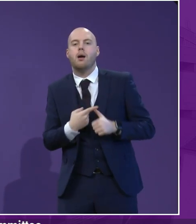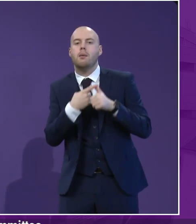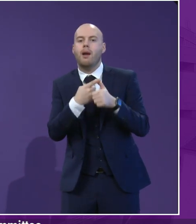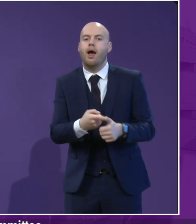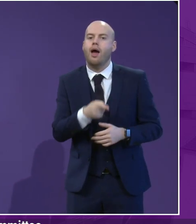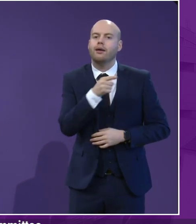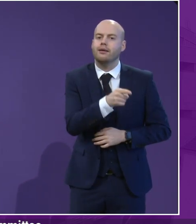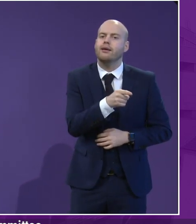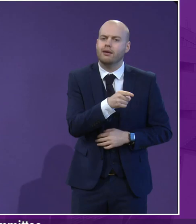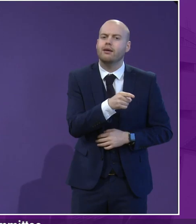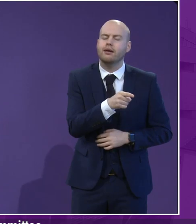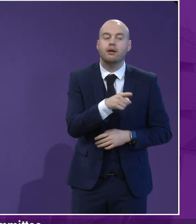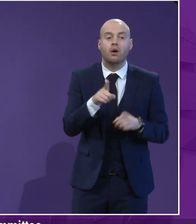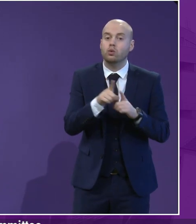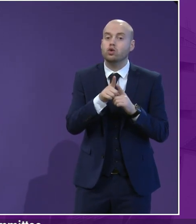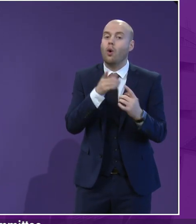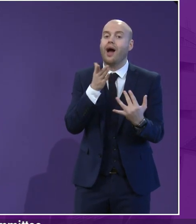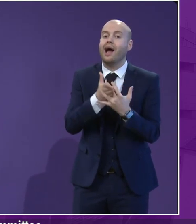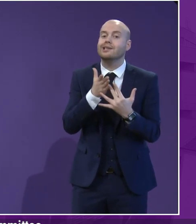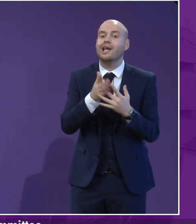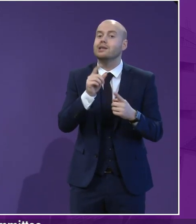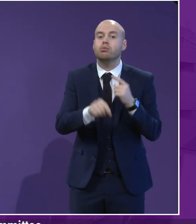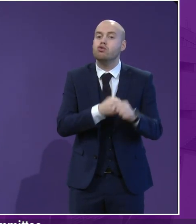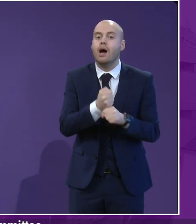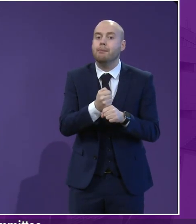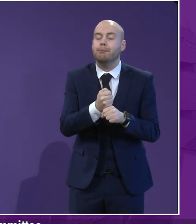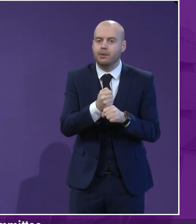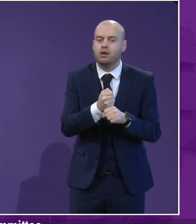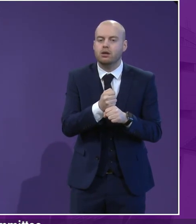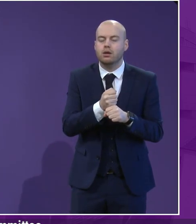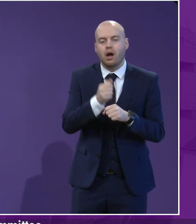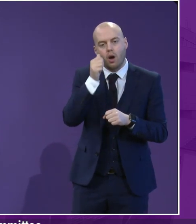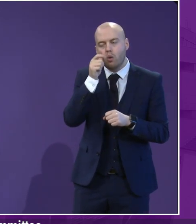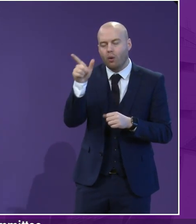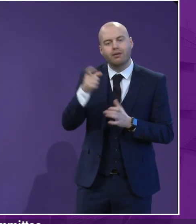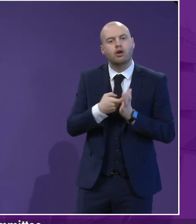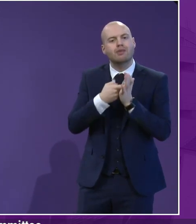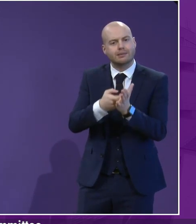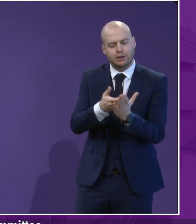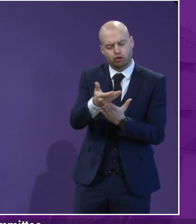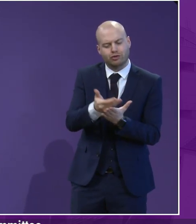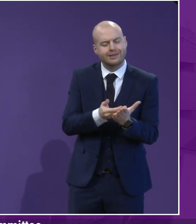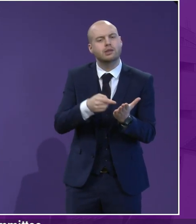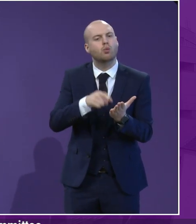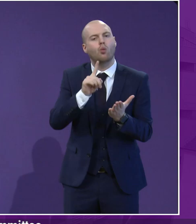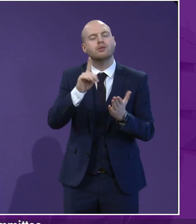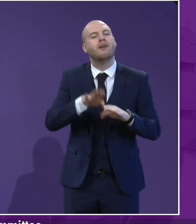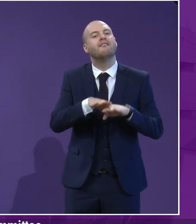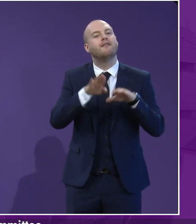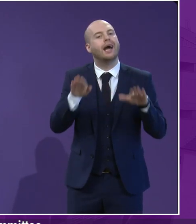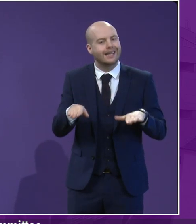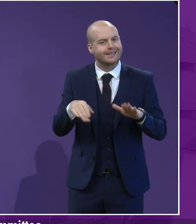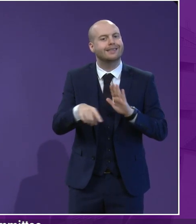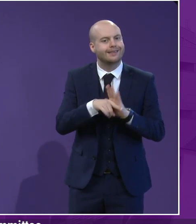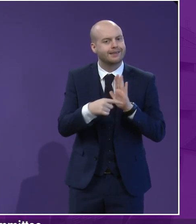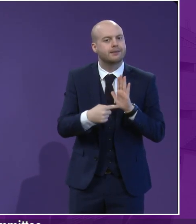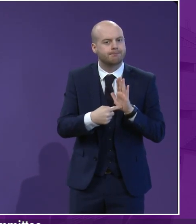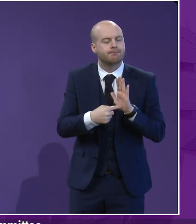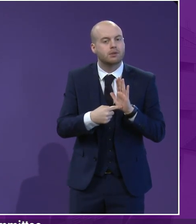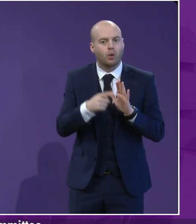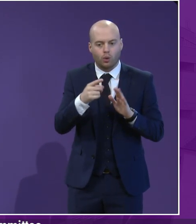BSL that invited deaf students to say, yeah, that's a university I want to identify with. They could run